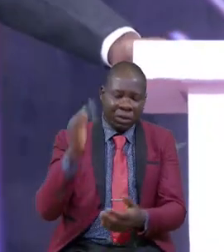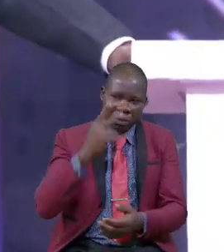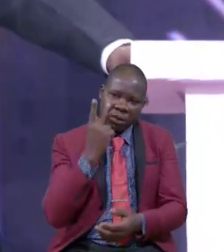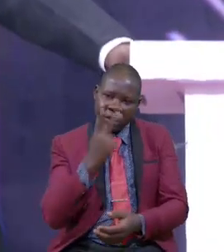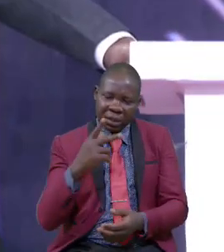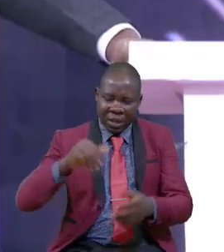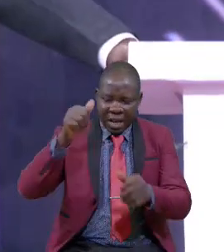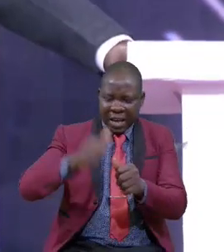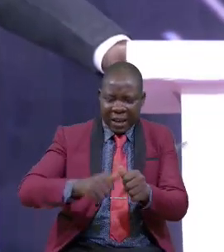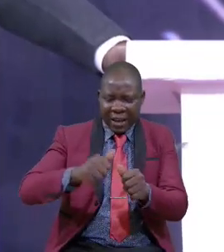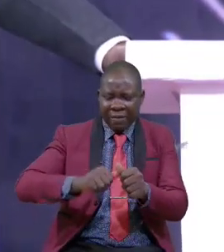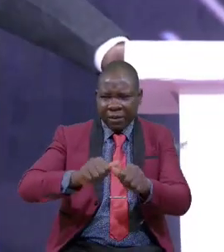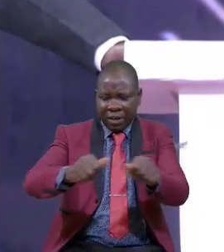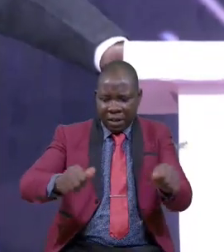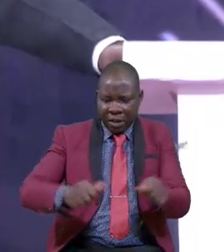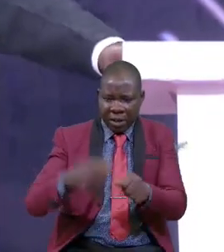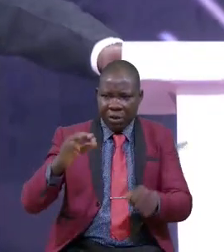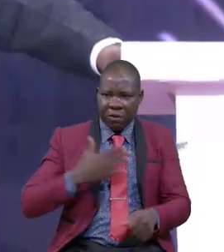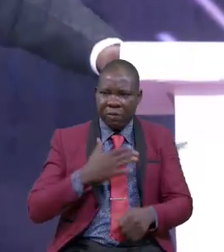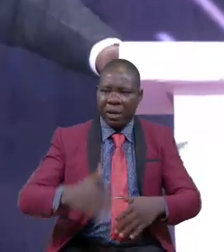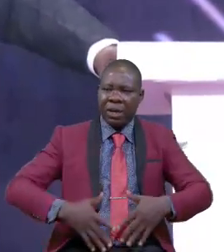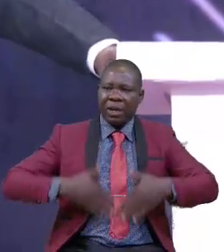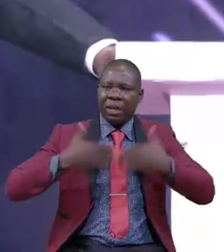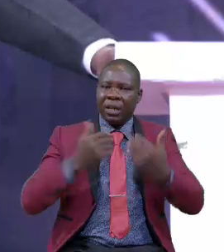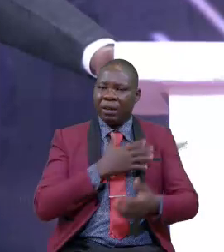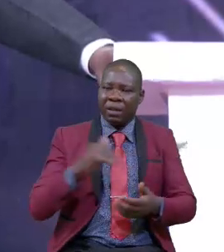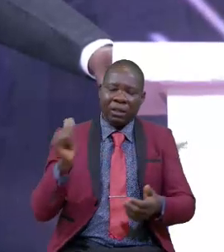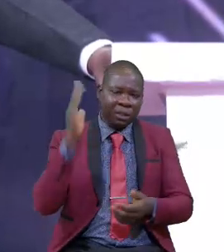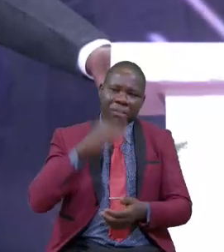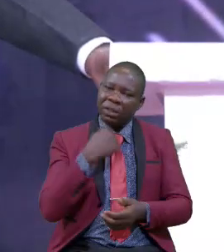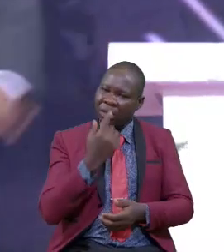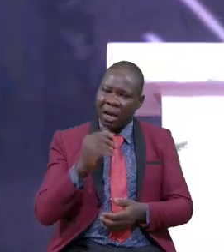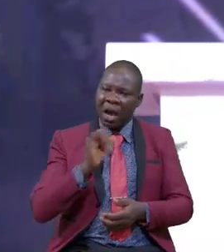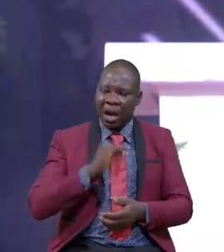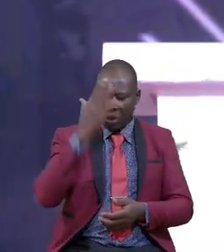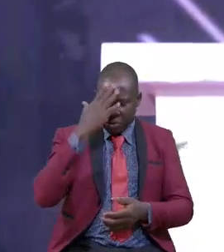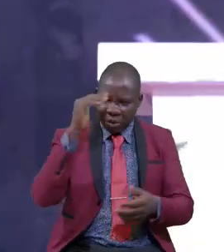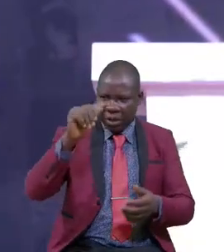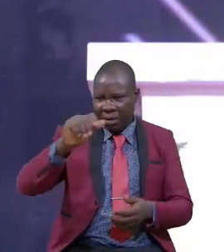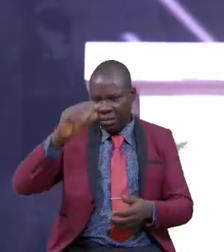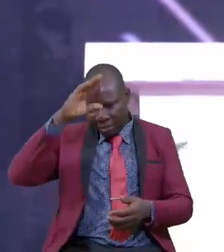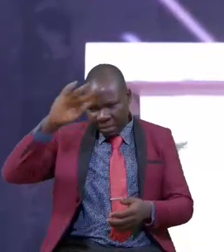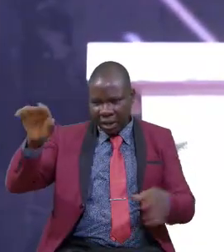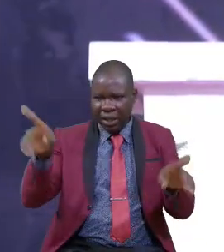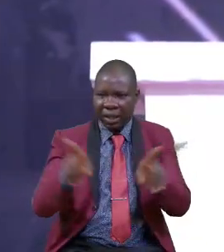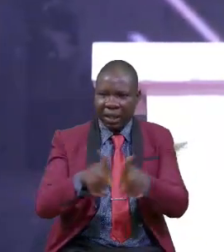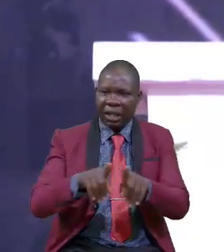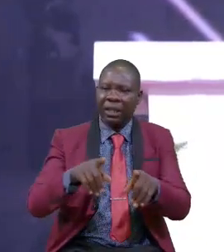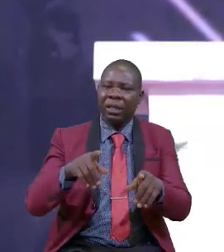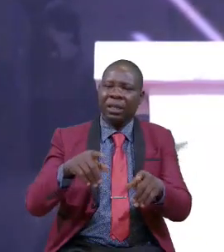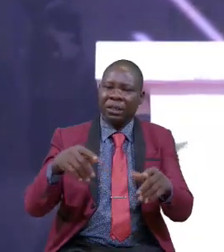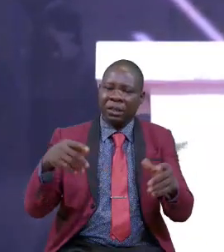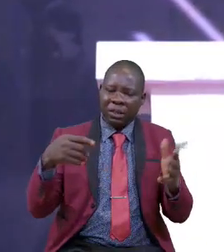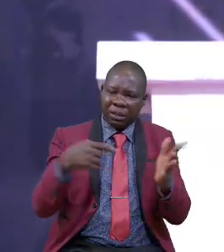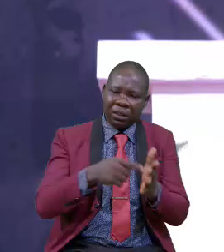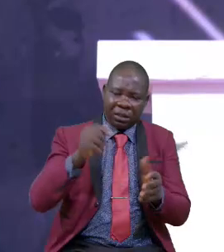no, a man like this could not be doing this were it not for the grace of God. And if the grace of God can accomplish this and